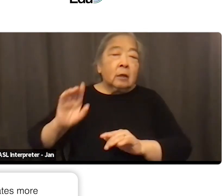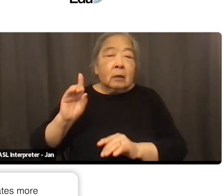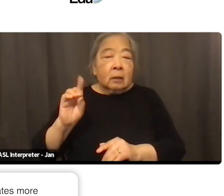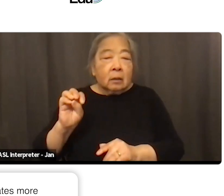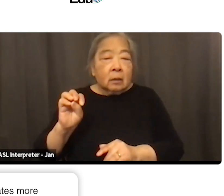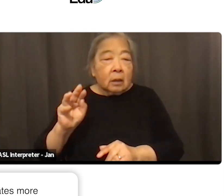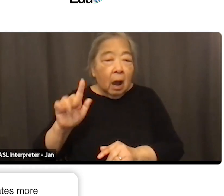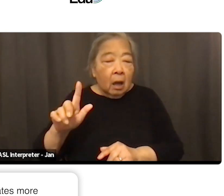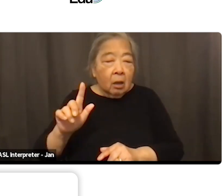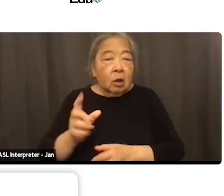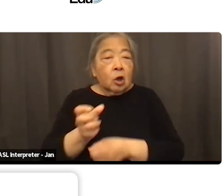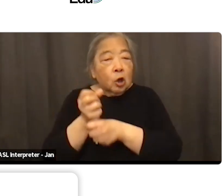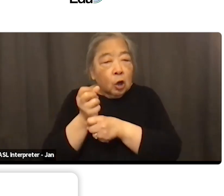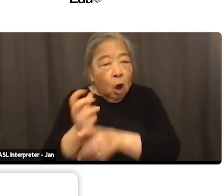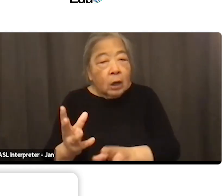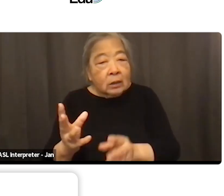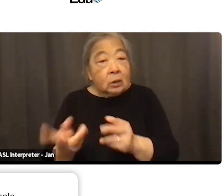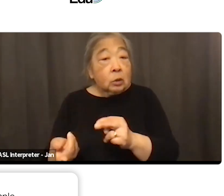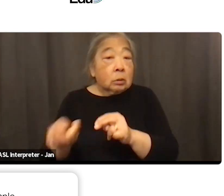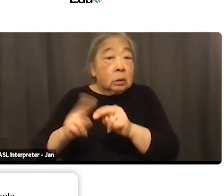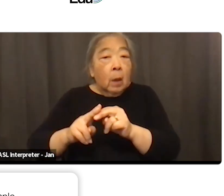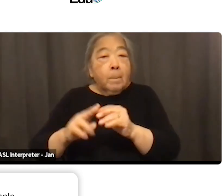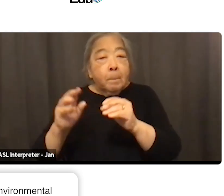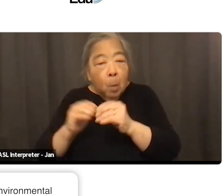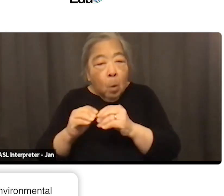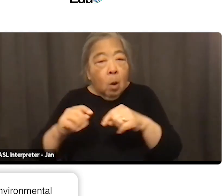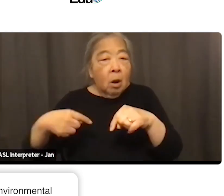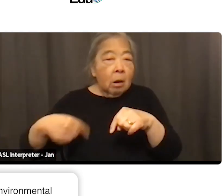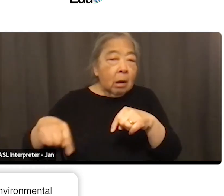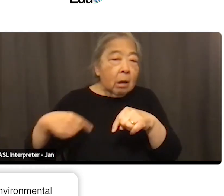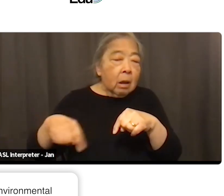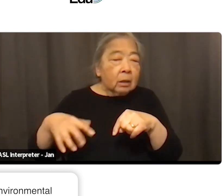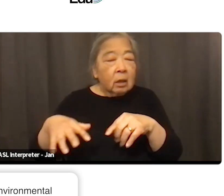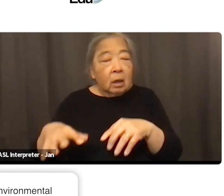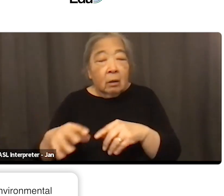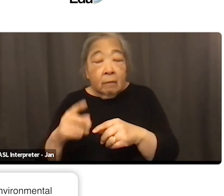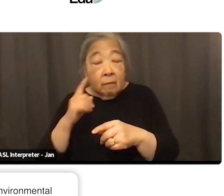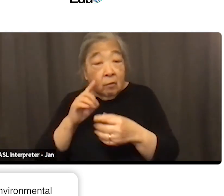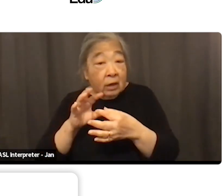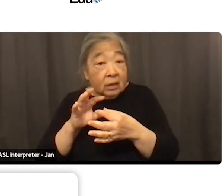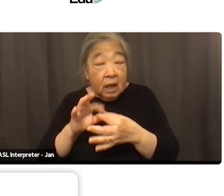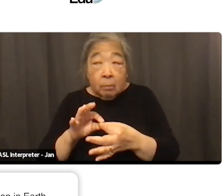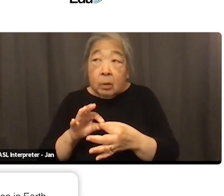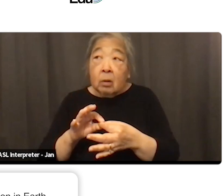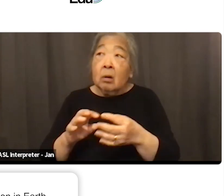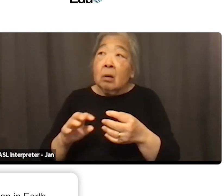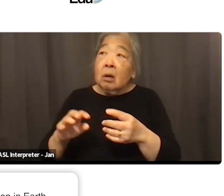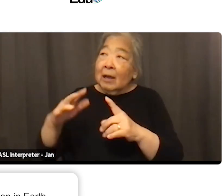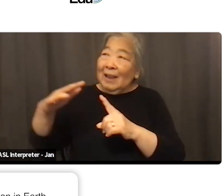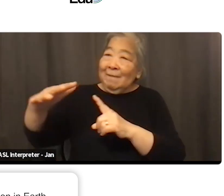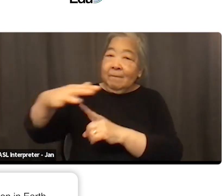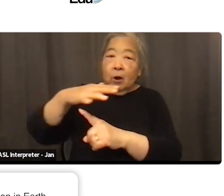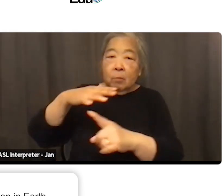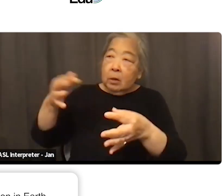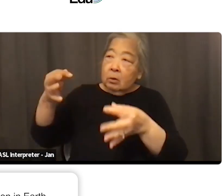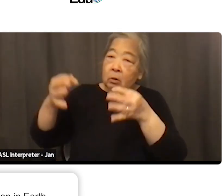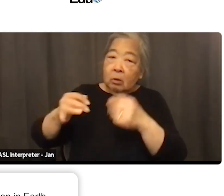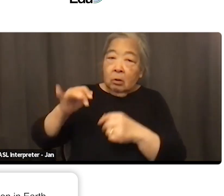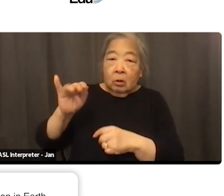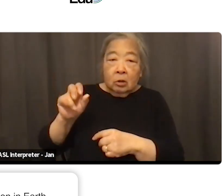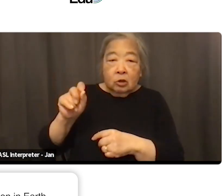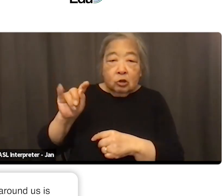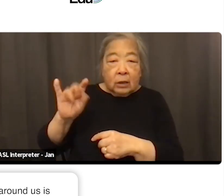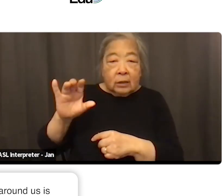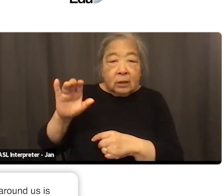generates more anxiety. Ooh, for example, as it relates to environmental justice, the disconnection